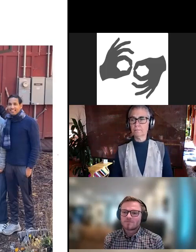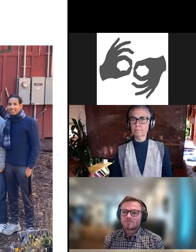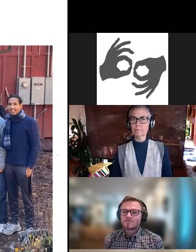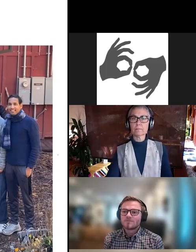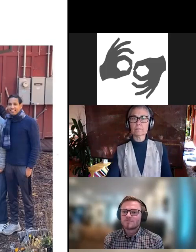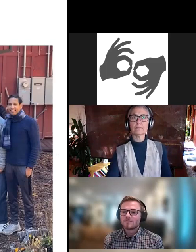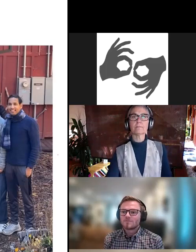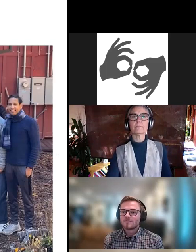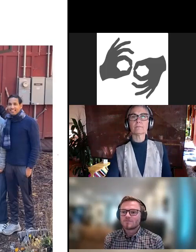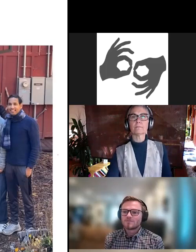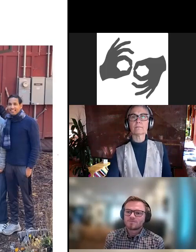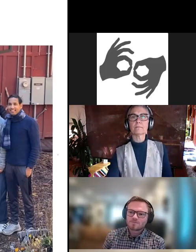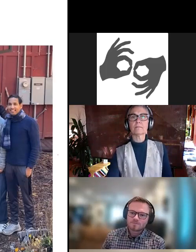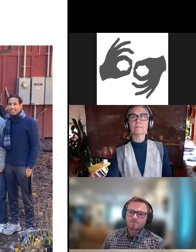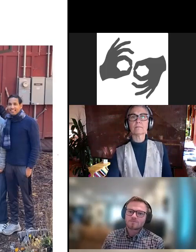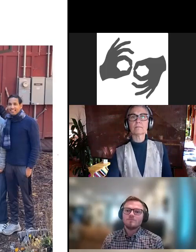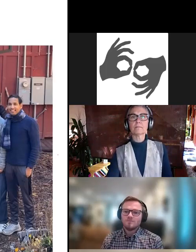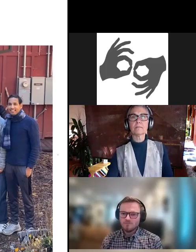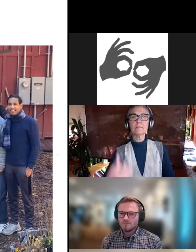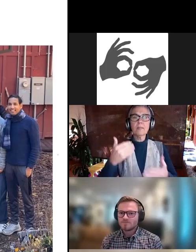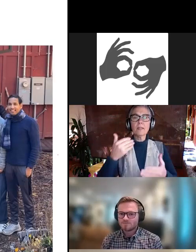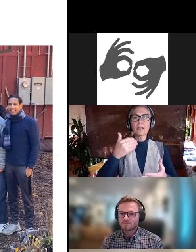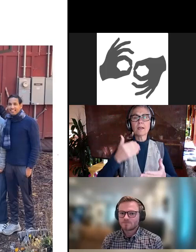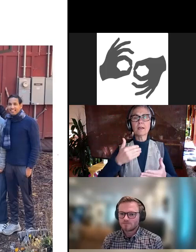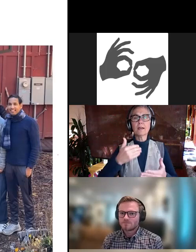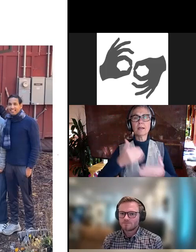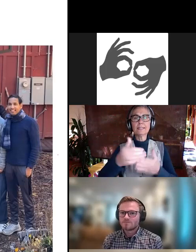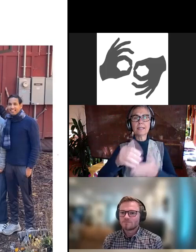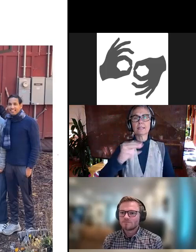All right, next up is Miguel A. Gonzalez.